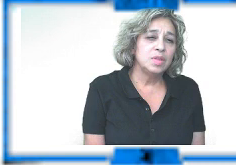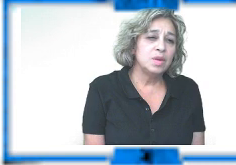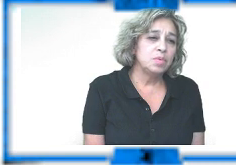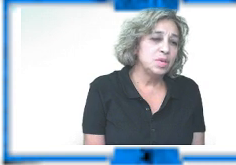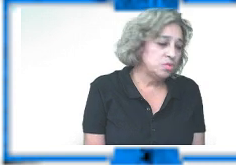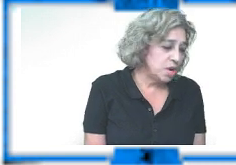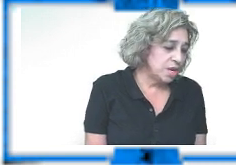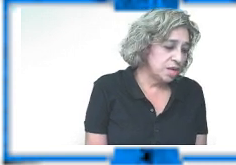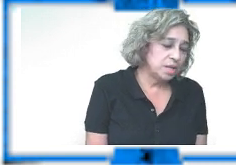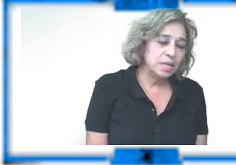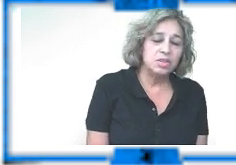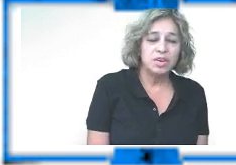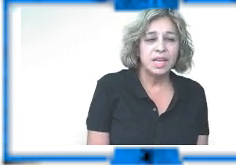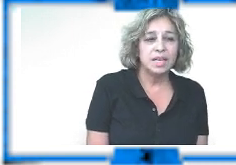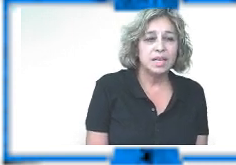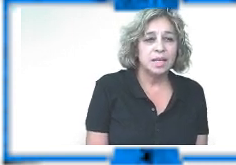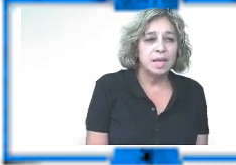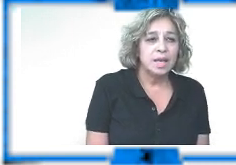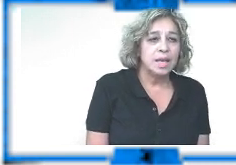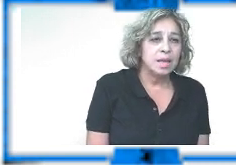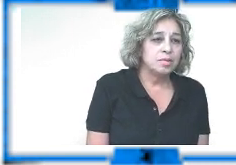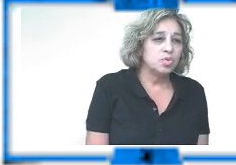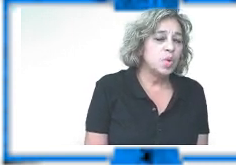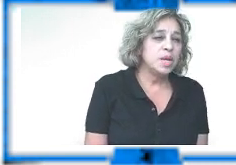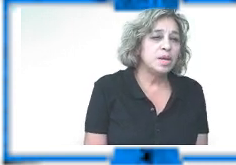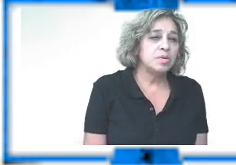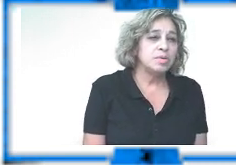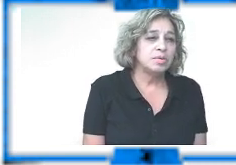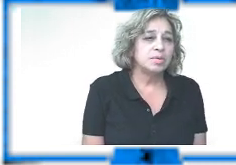So they would try to get